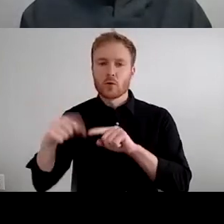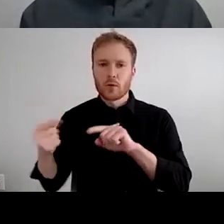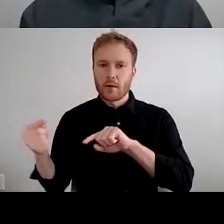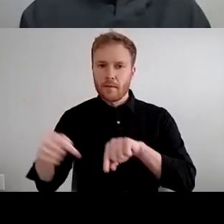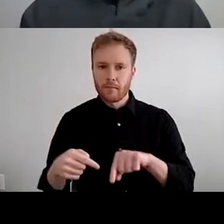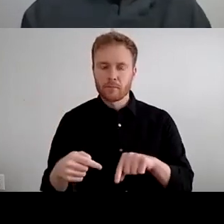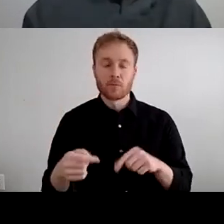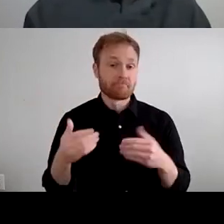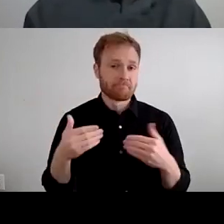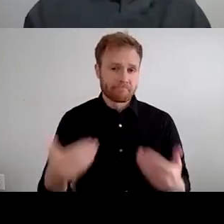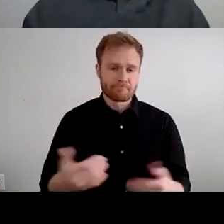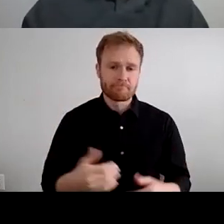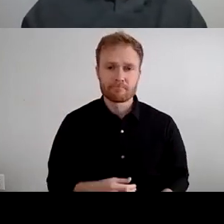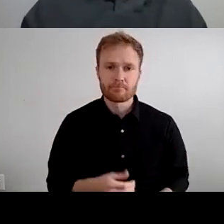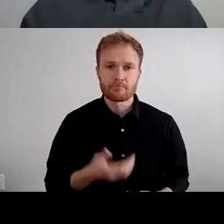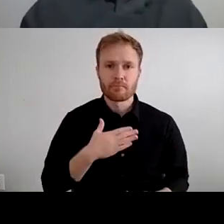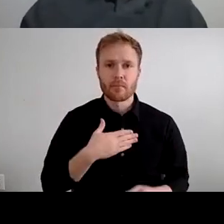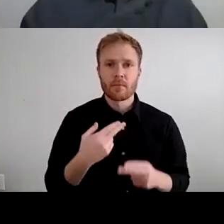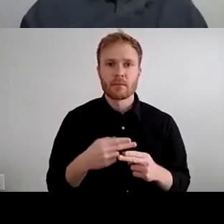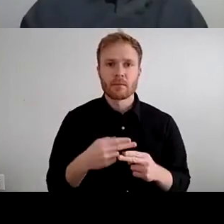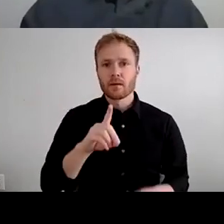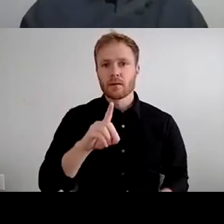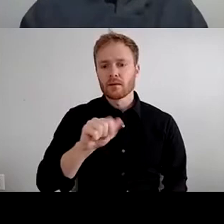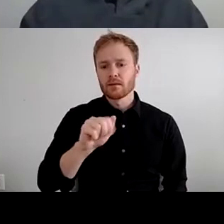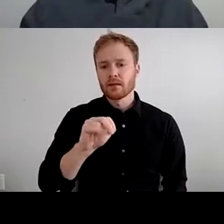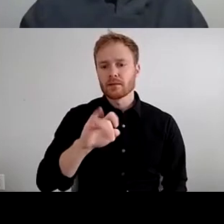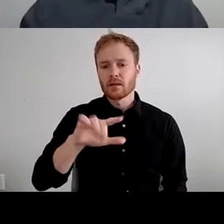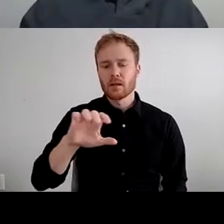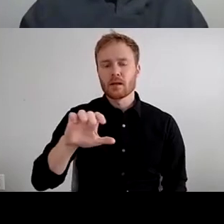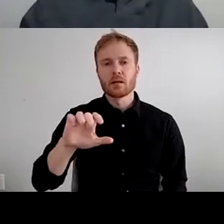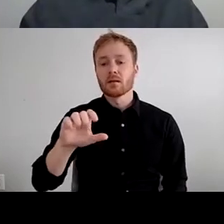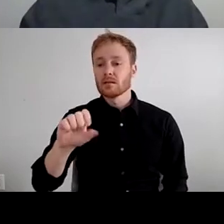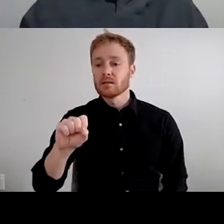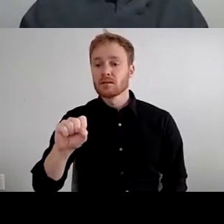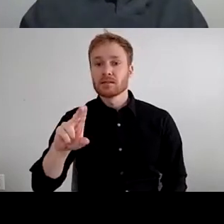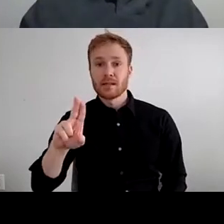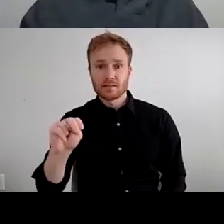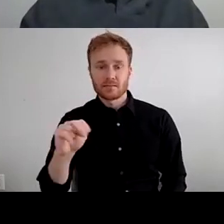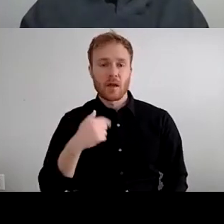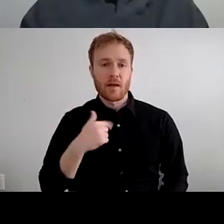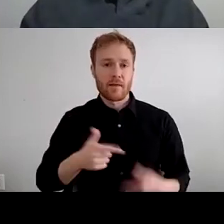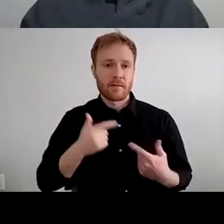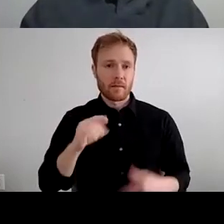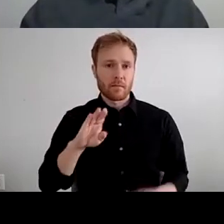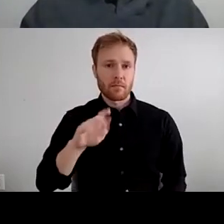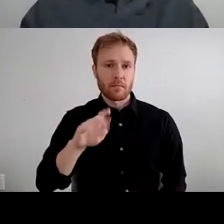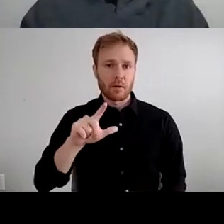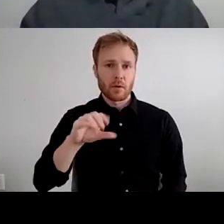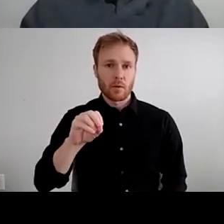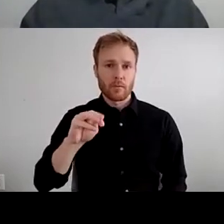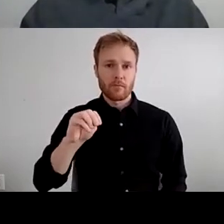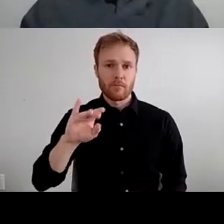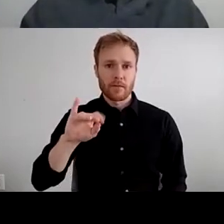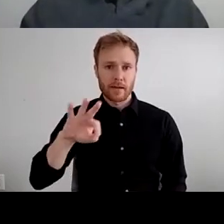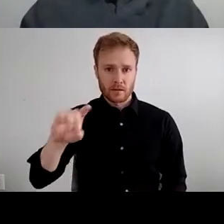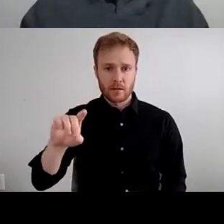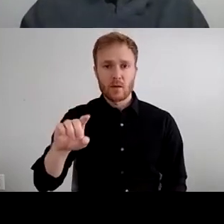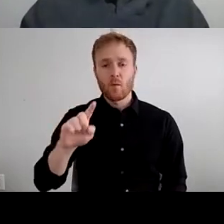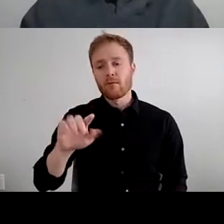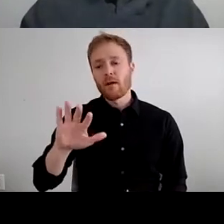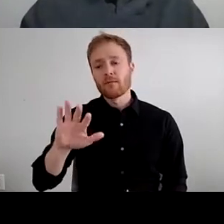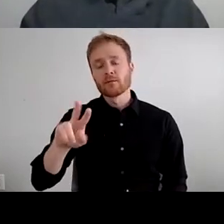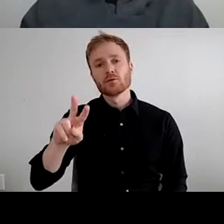we go. My name is Daniel Sun. I live in Bloomfield, zip code 15224. I'm with the Stop the